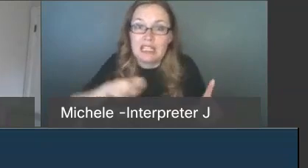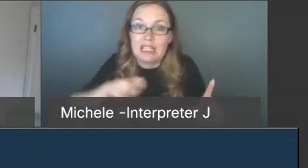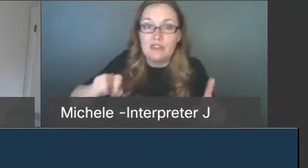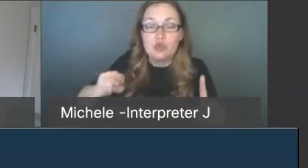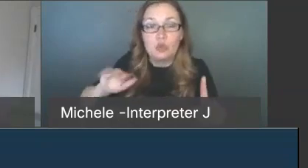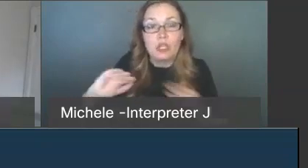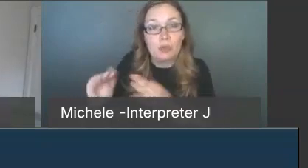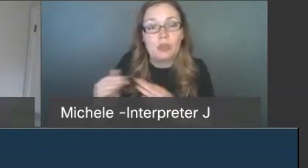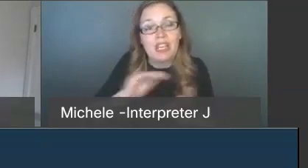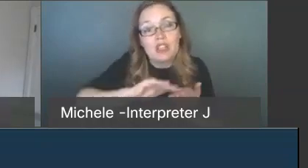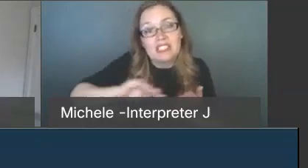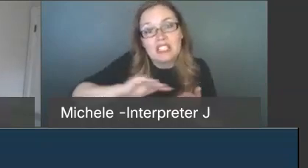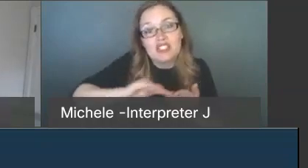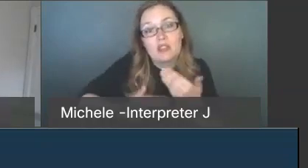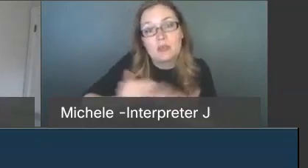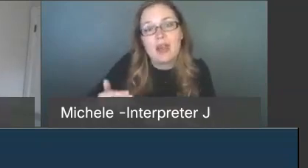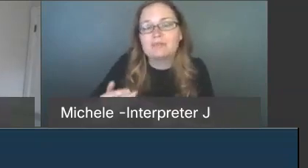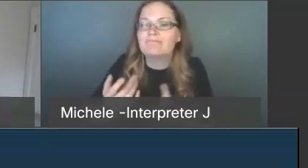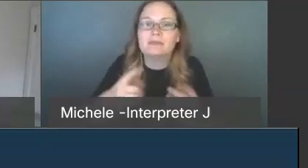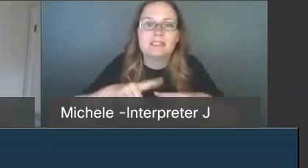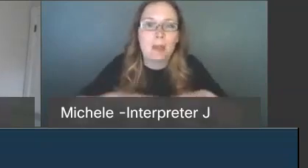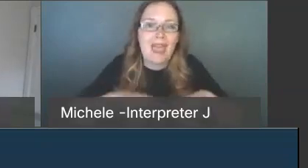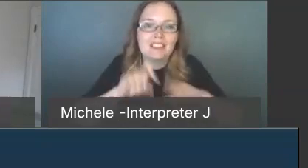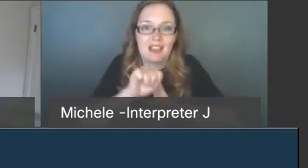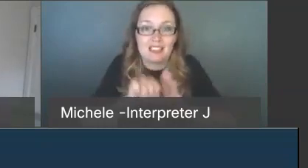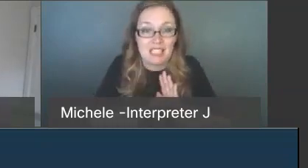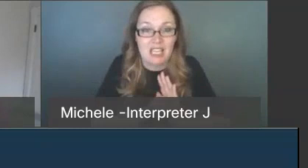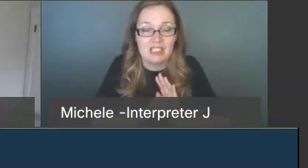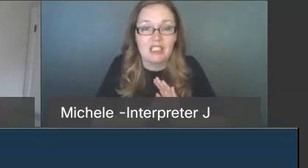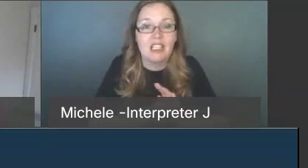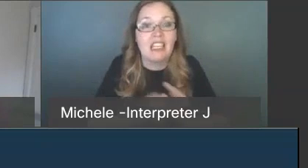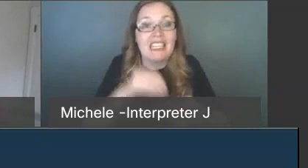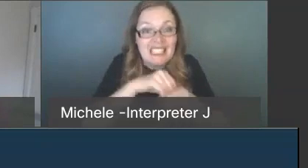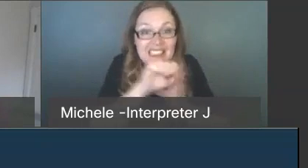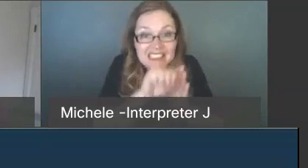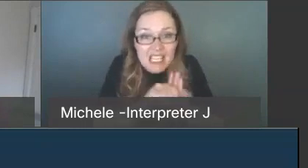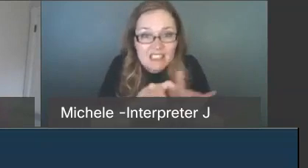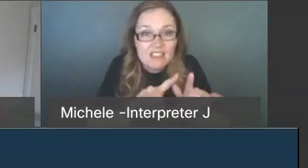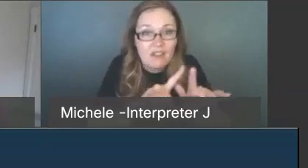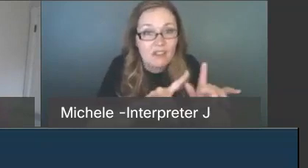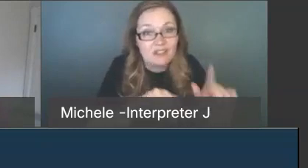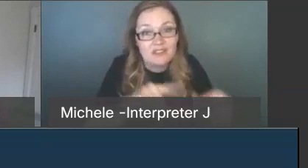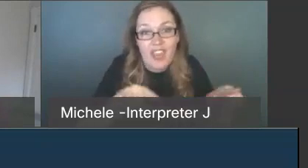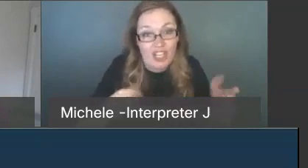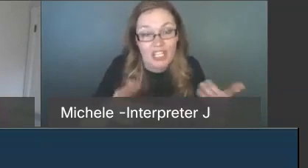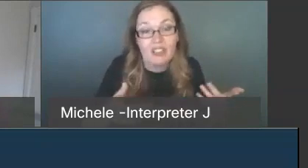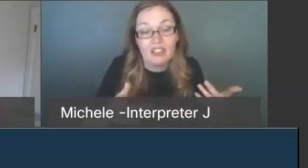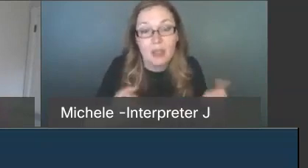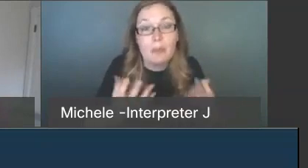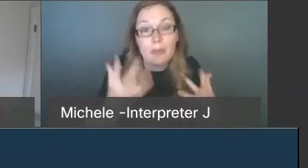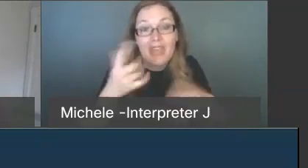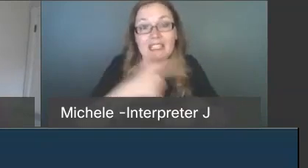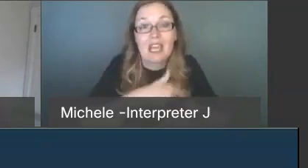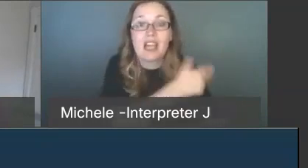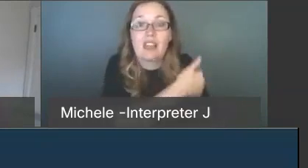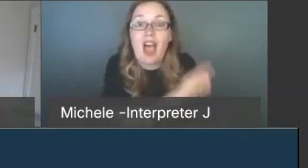vary greatly across states, and certainly vary within states by practice. And in many cases, the